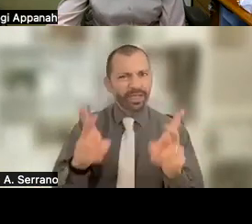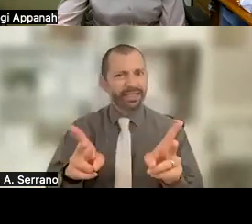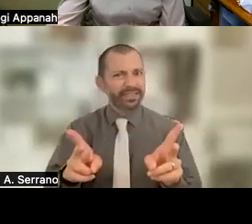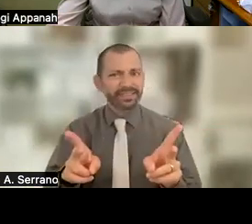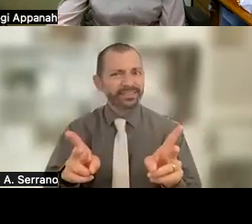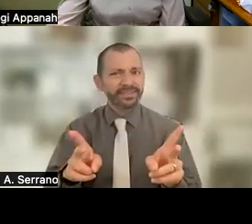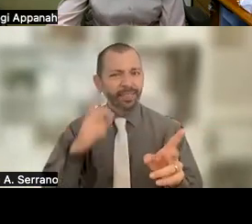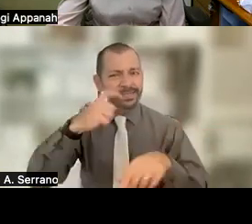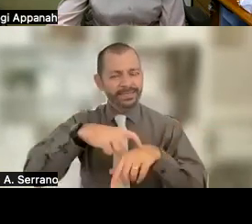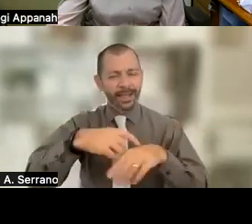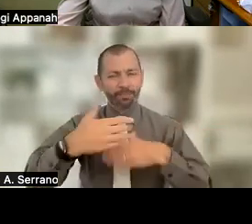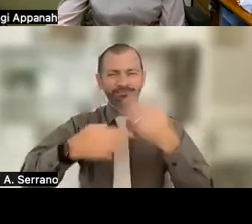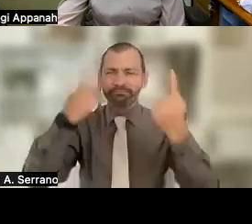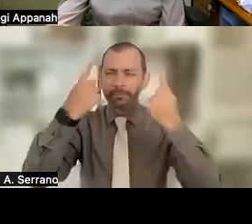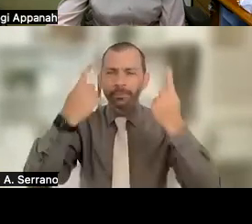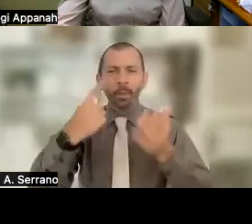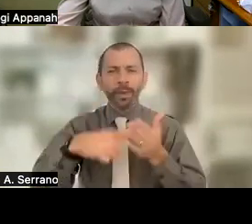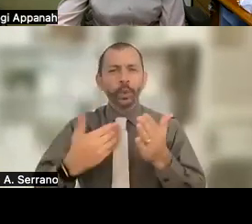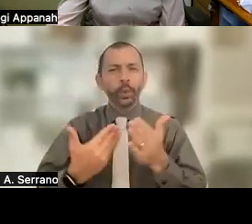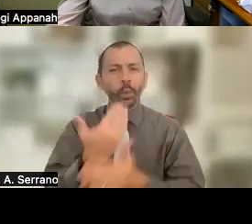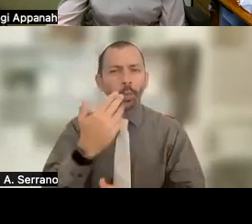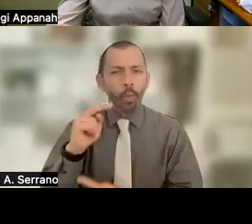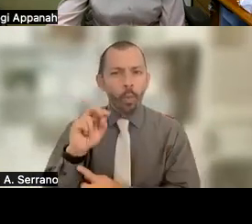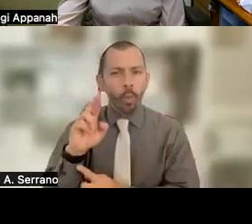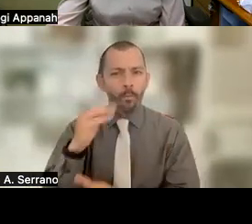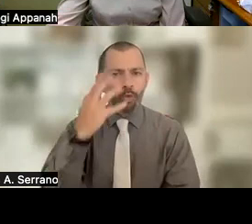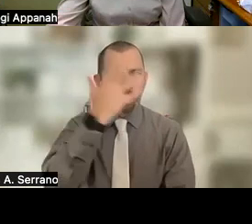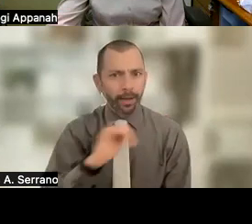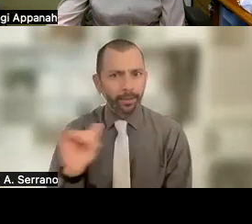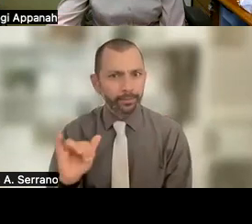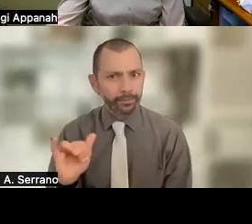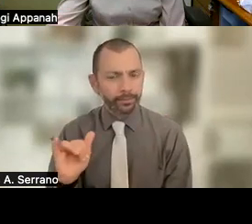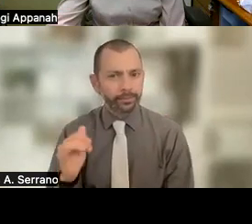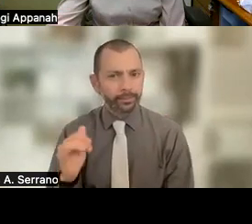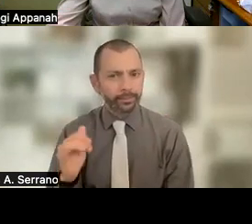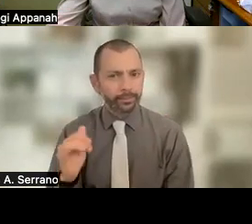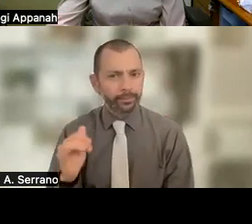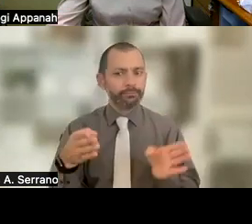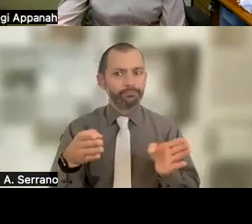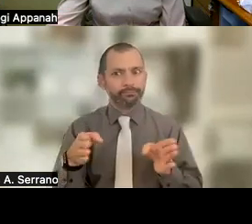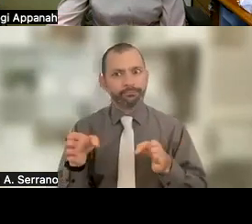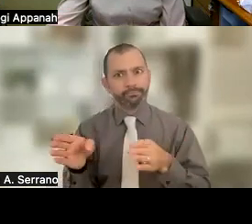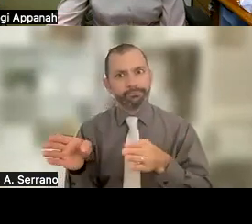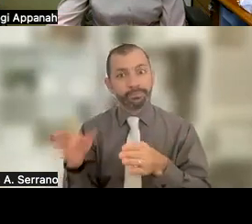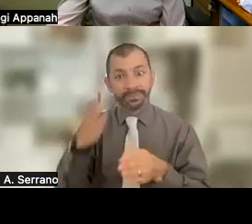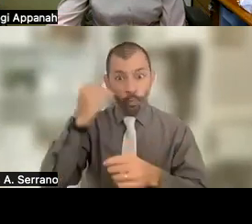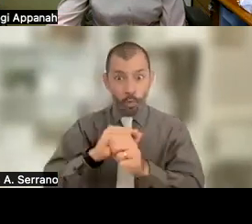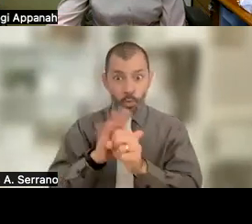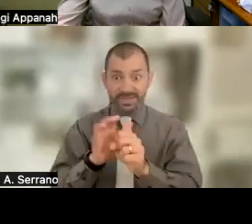working and going well. Some things have needed to be changed, and rerouting some things, thinking new about what the new norms